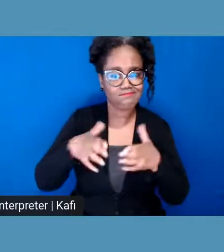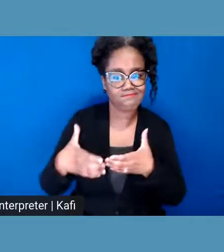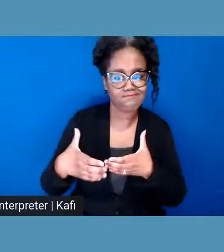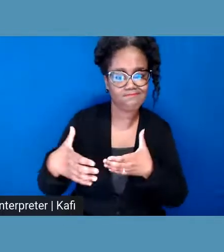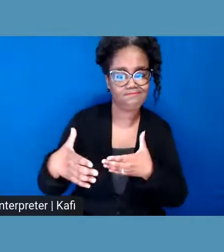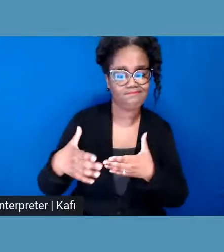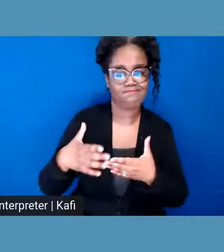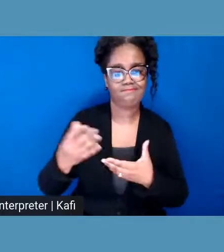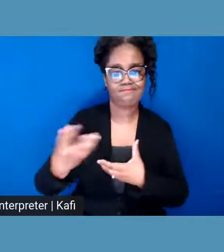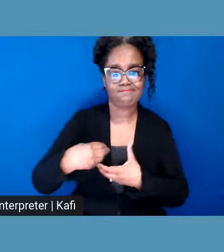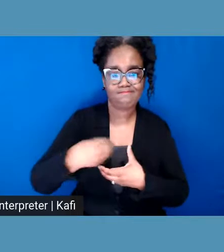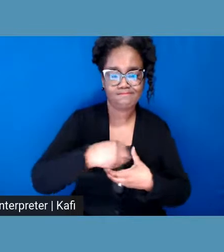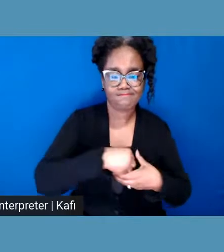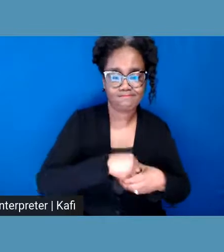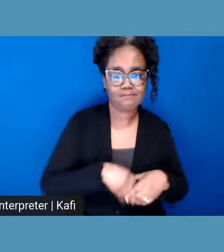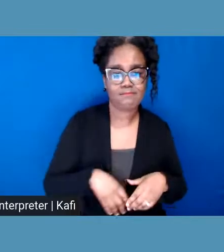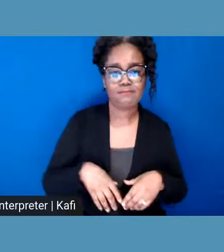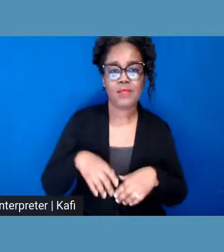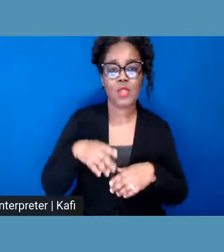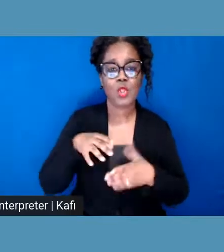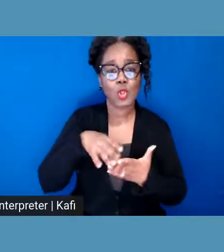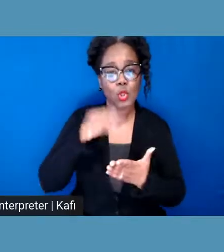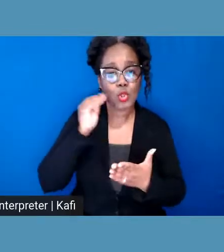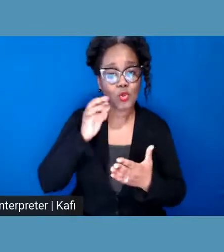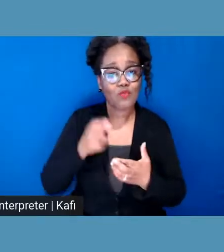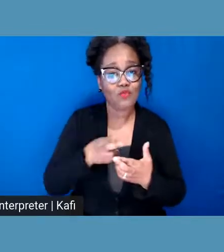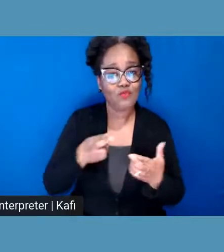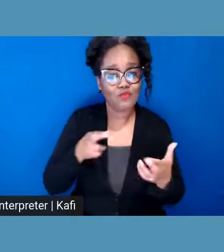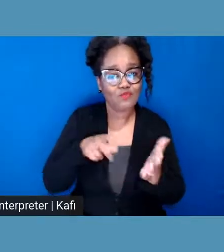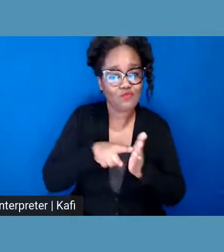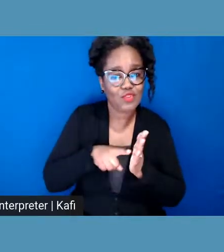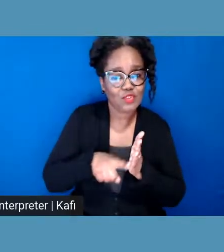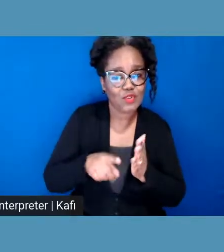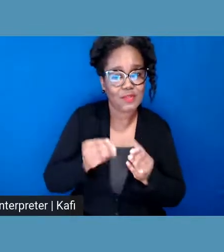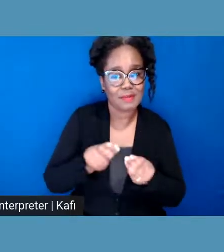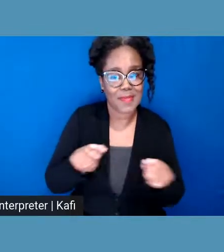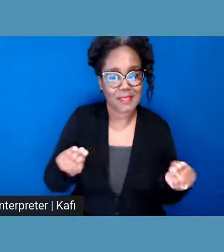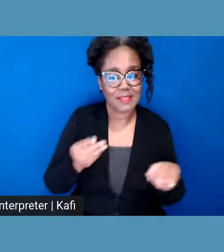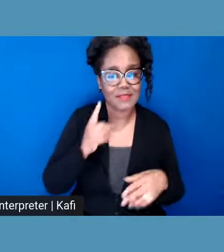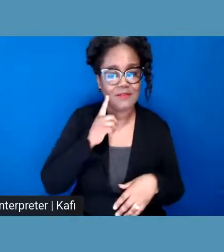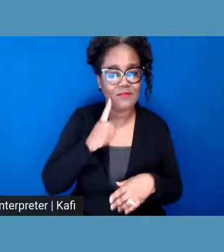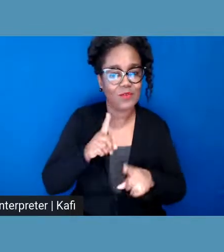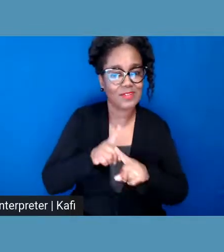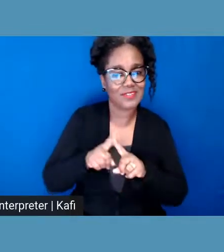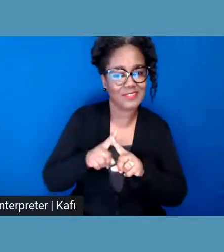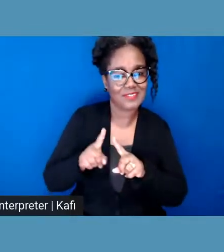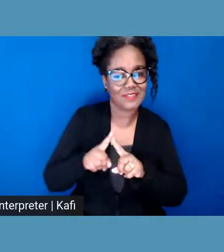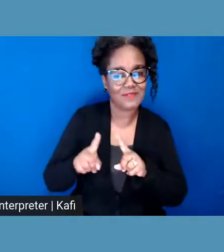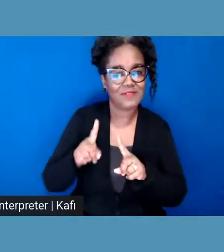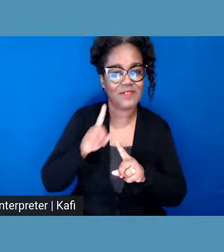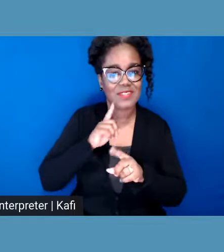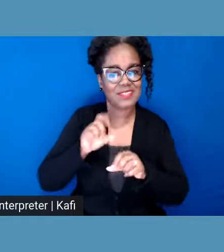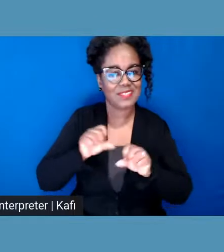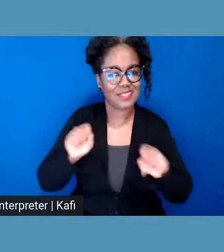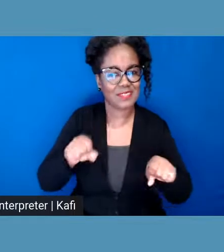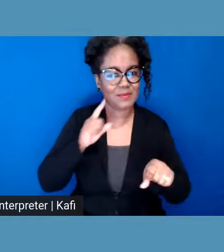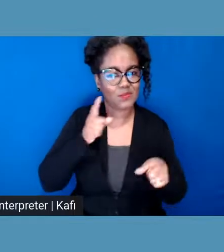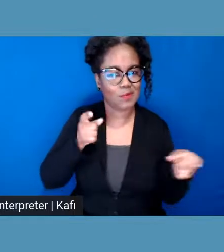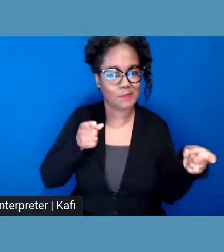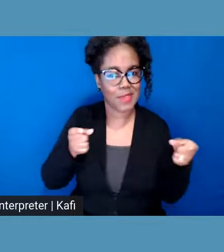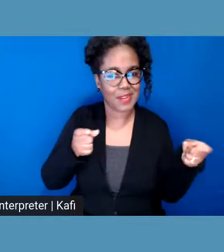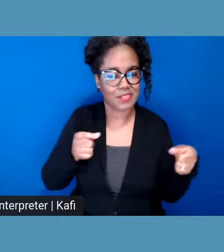equipment, learn research methods for potential collections management systems, and be introduced to digital preservation practices.